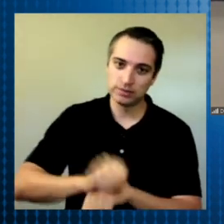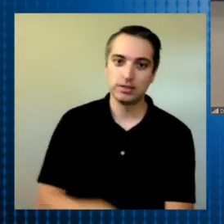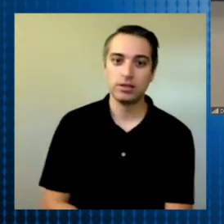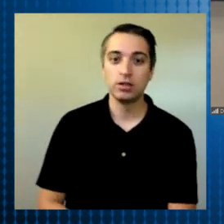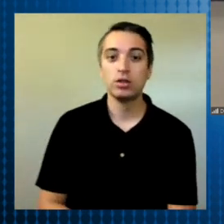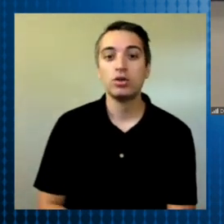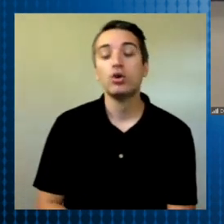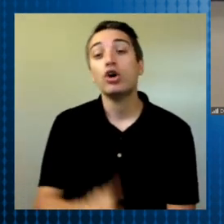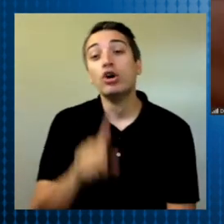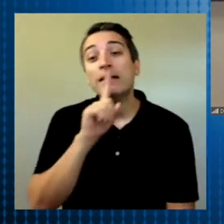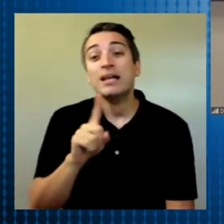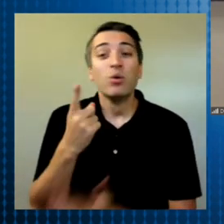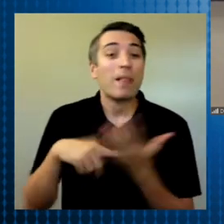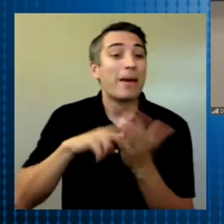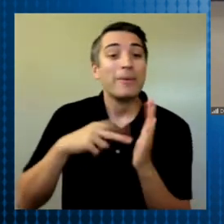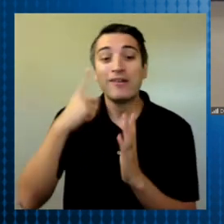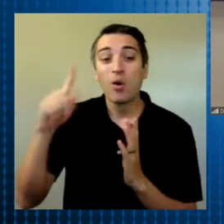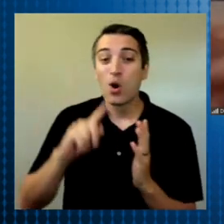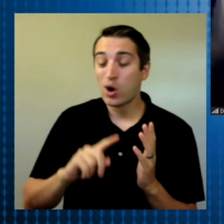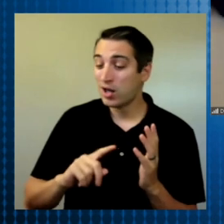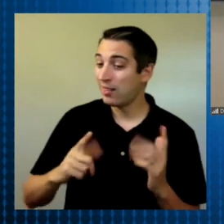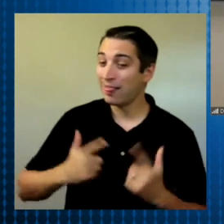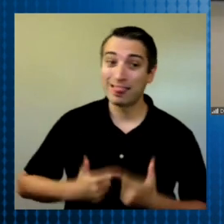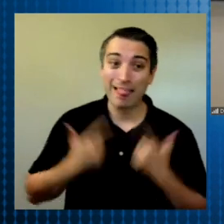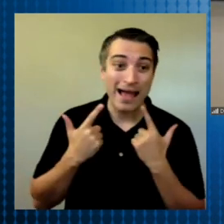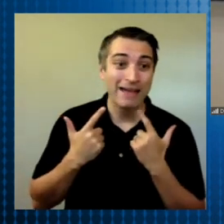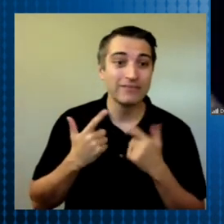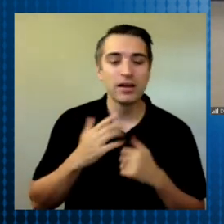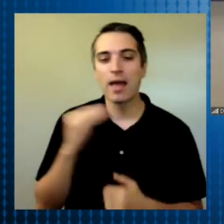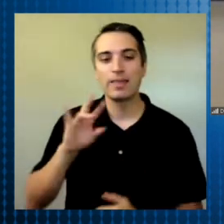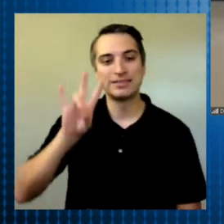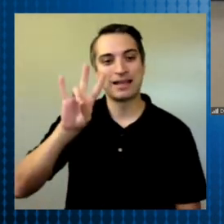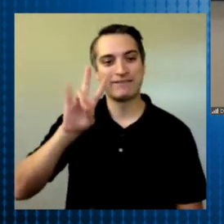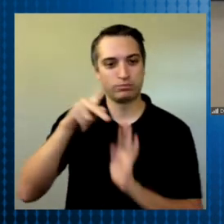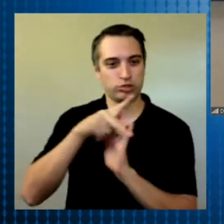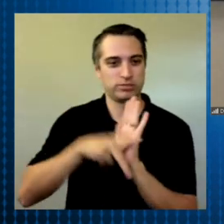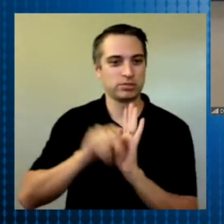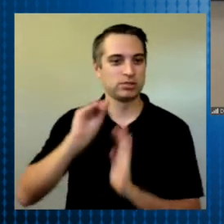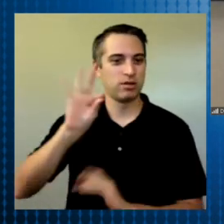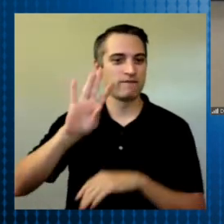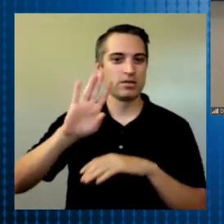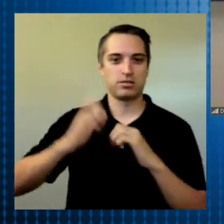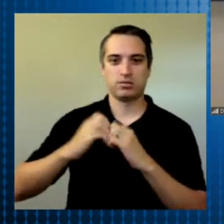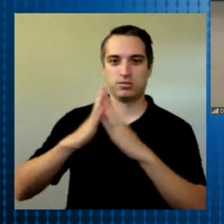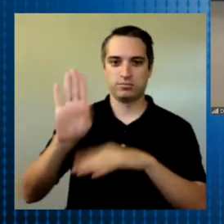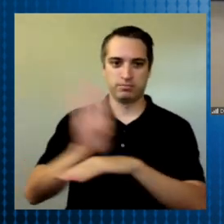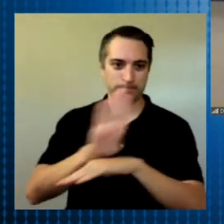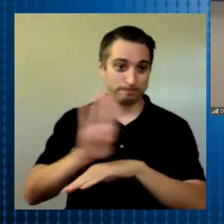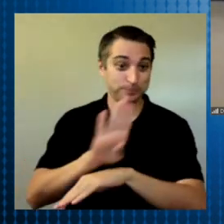principles of entrepreneurship. It could be the seven principles of life. Now, don't forget, 12 minutes, now. The first one is